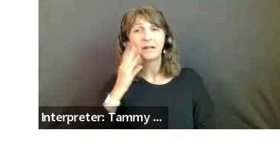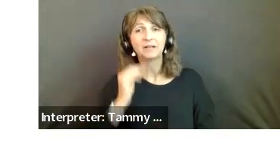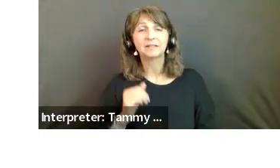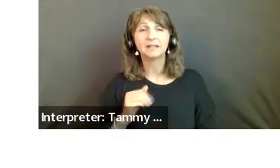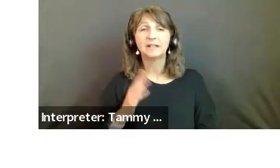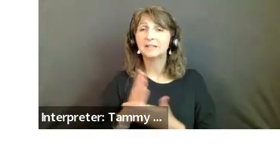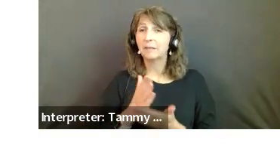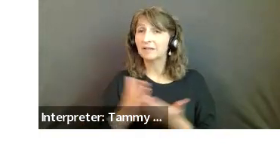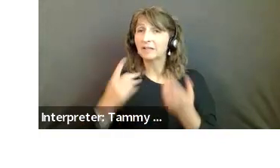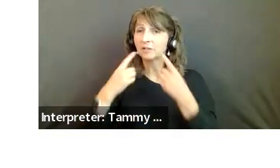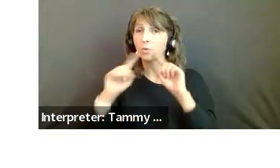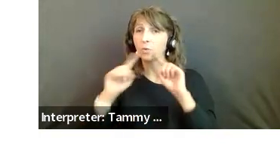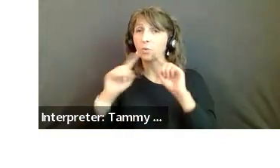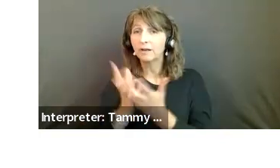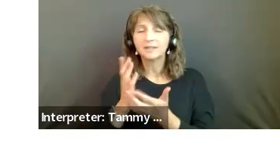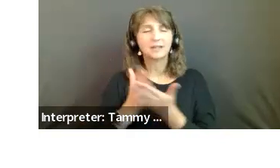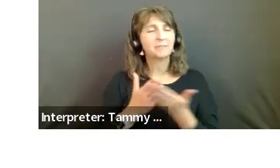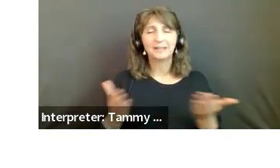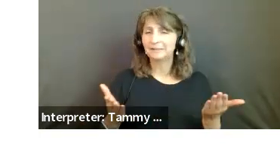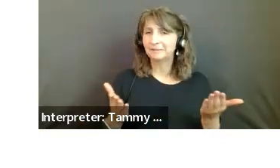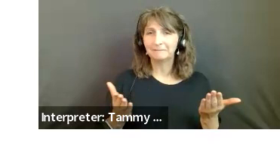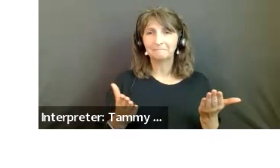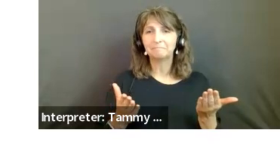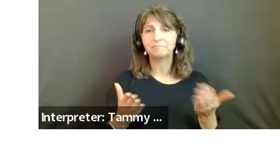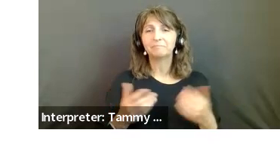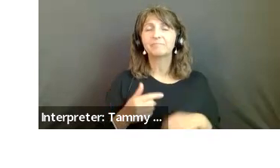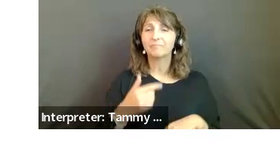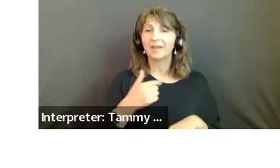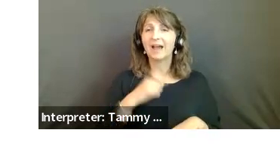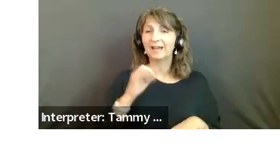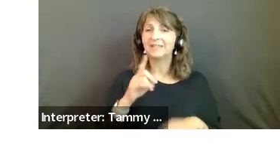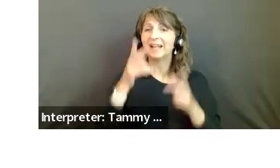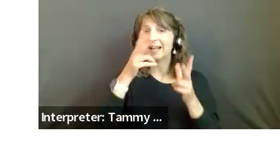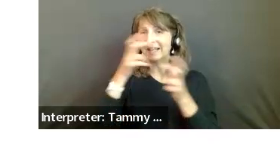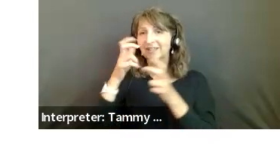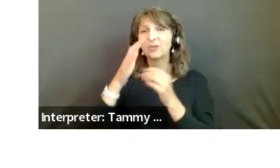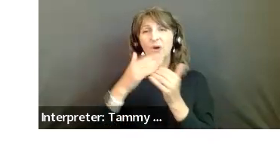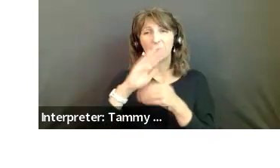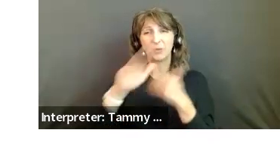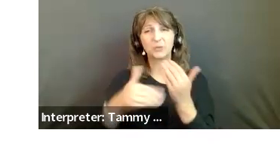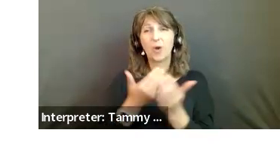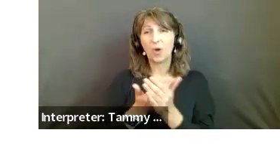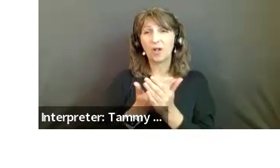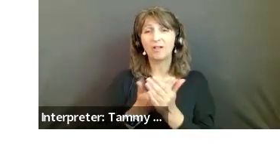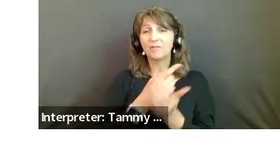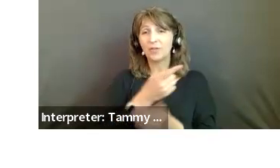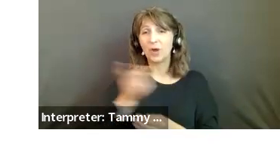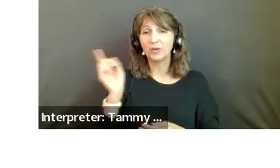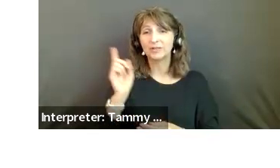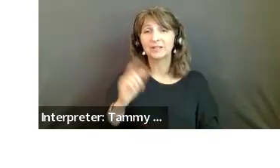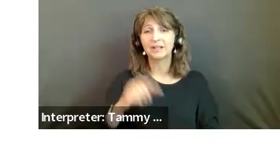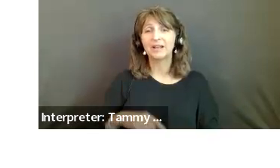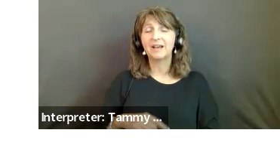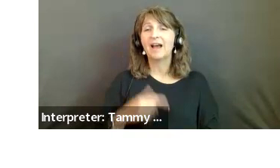what hasn't worked for them. I've had the privilege of listening to almost all of these, and I find a little